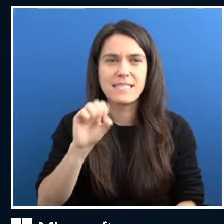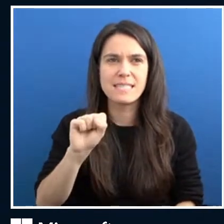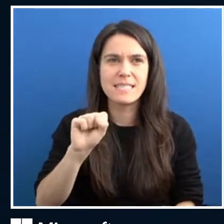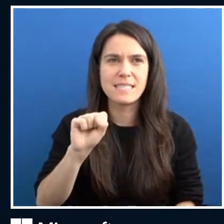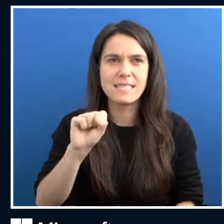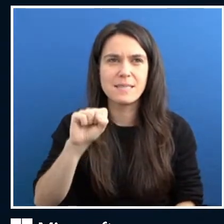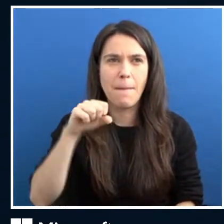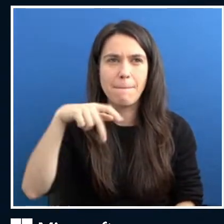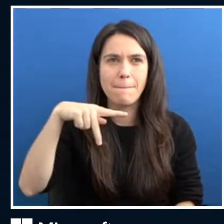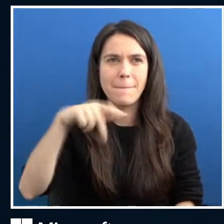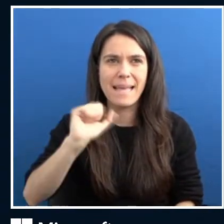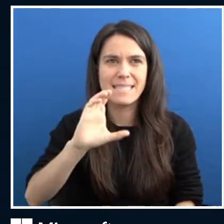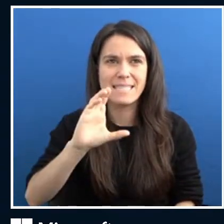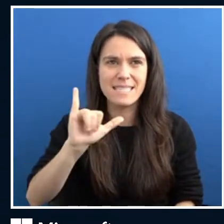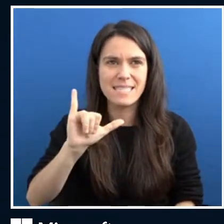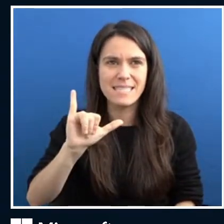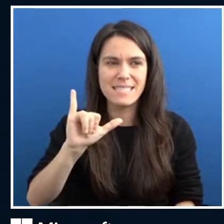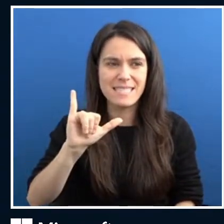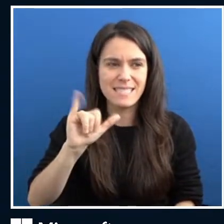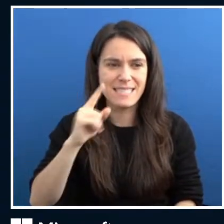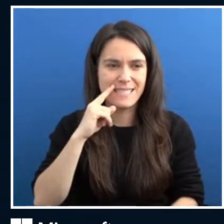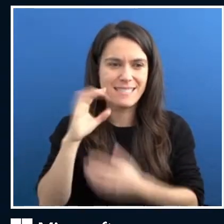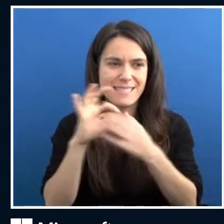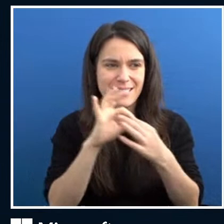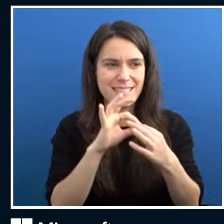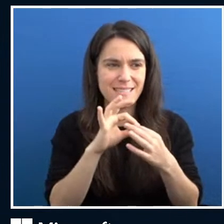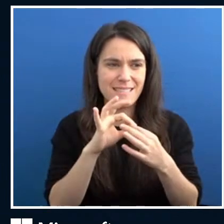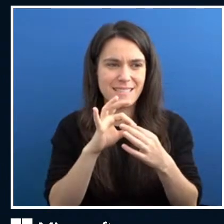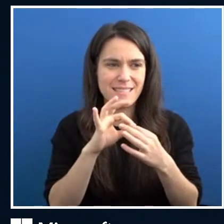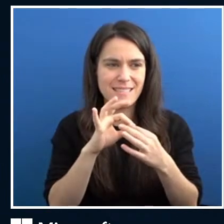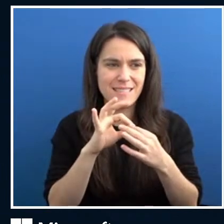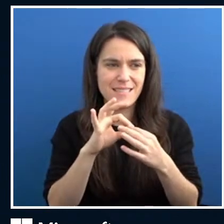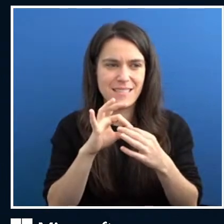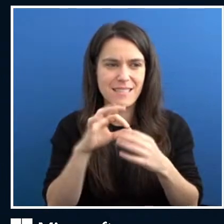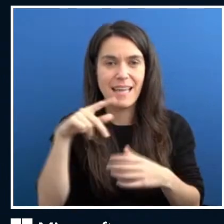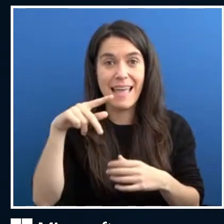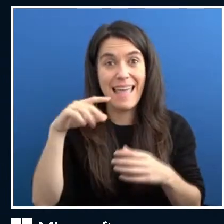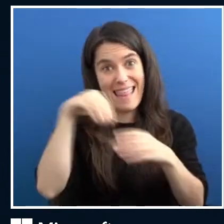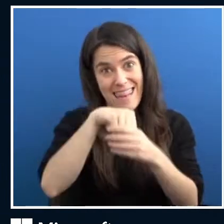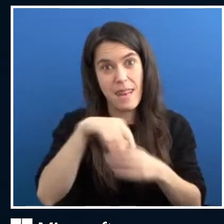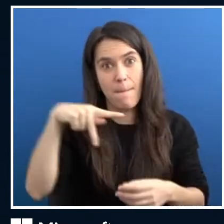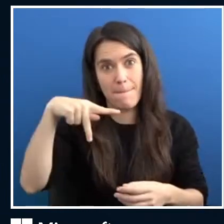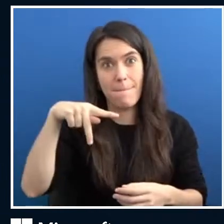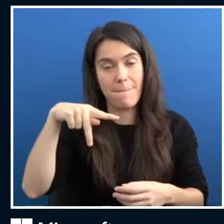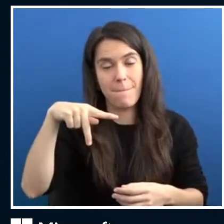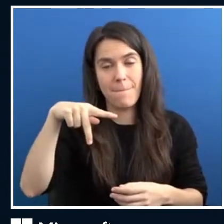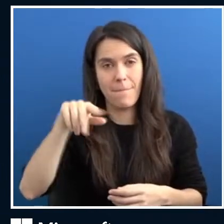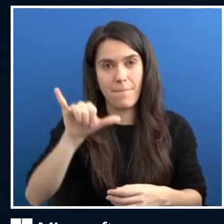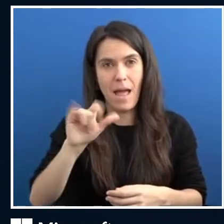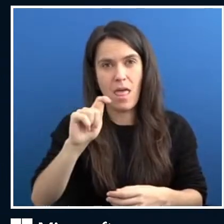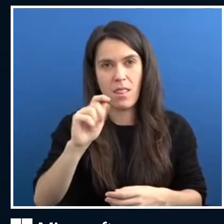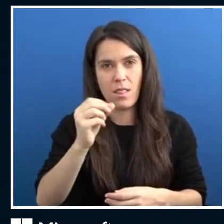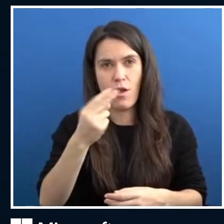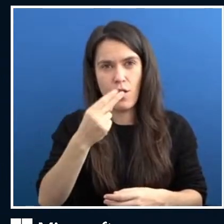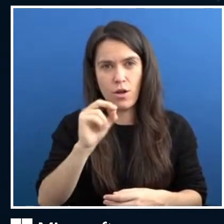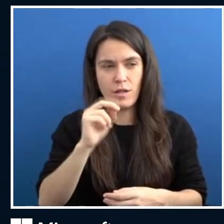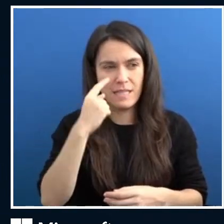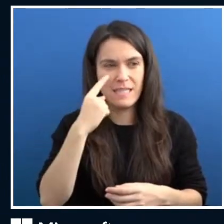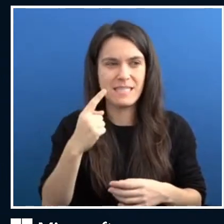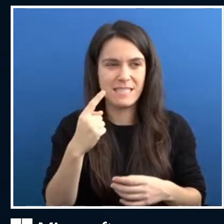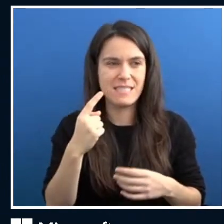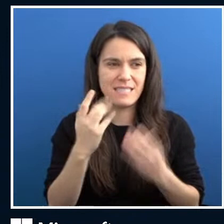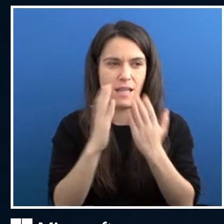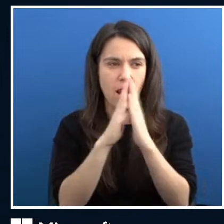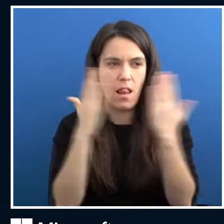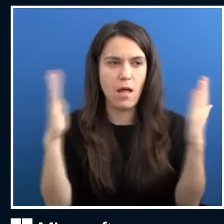extraction, and usually natural language processing. So what you could use Spacy in this manner. So